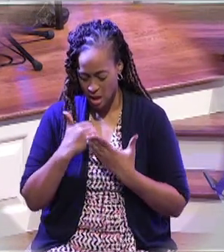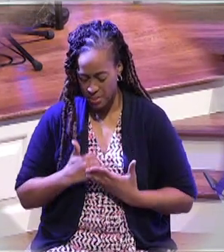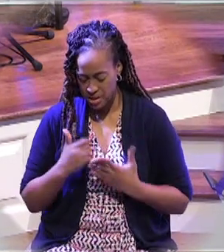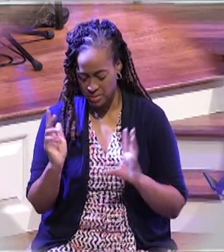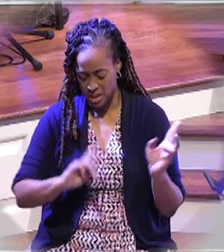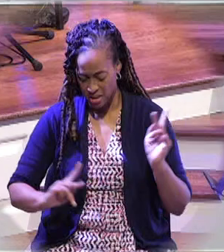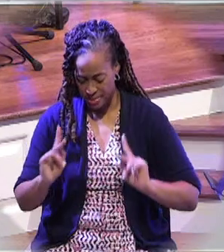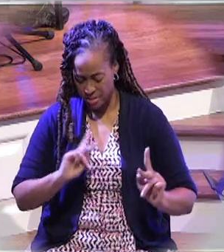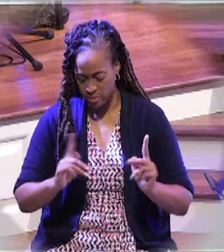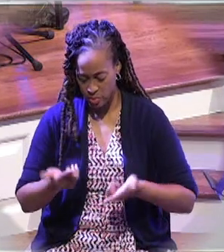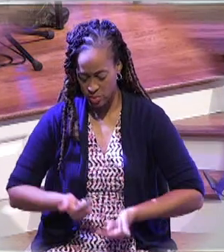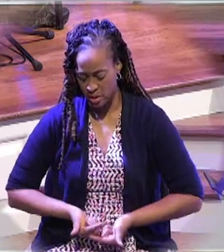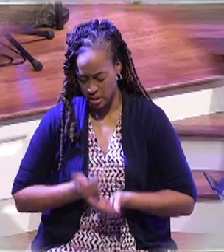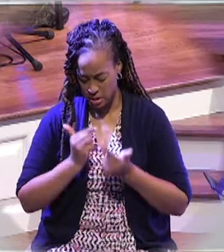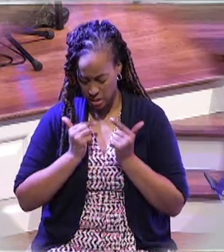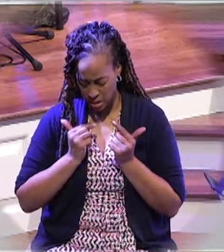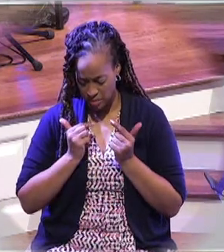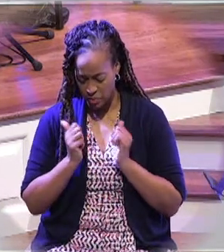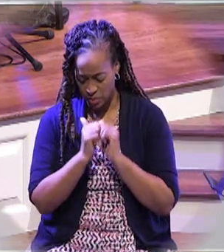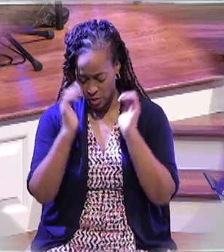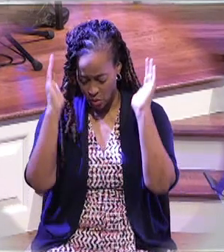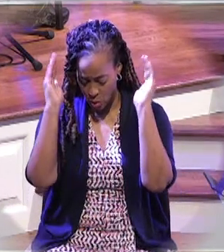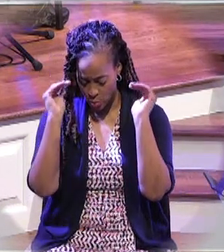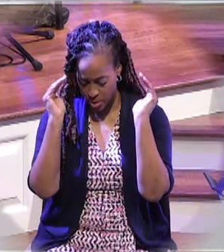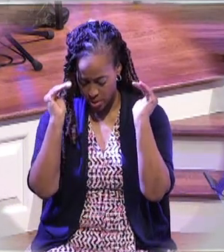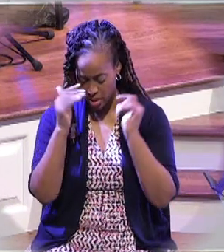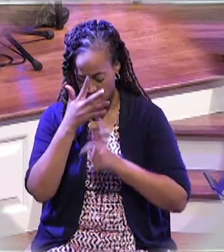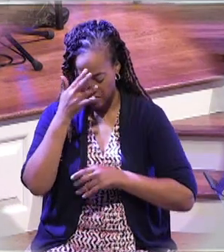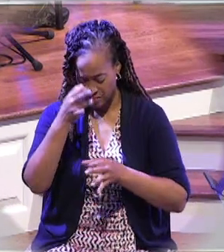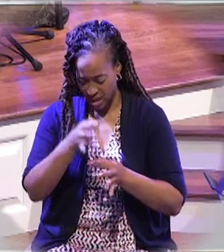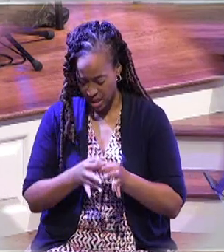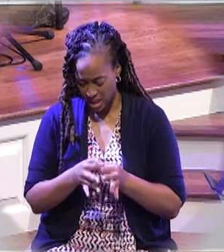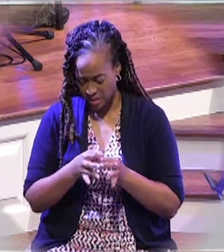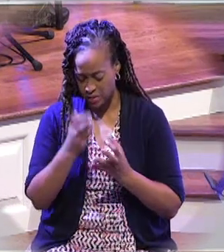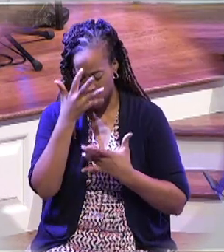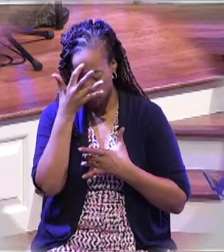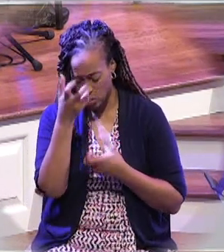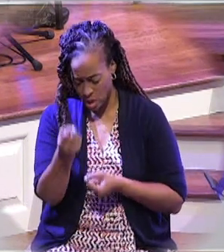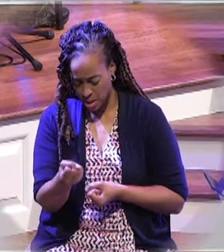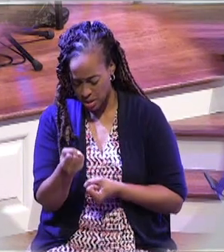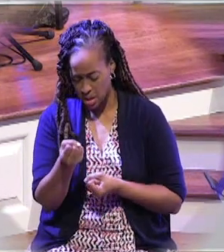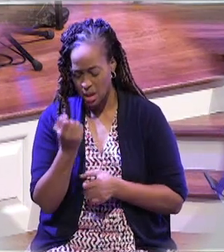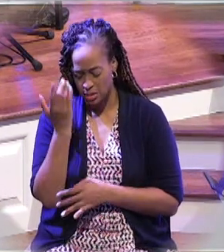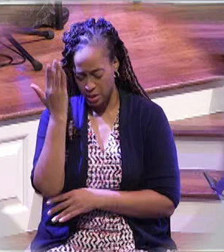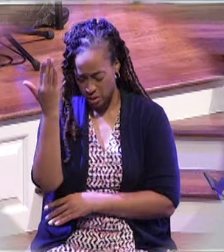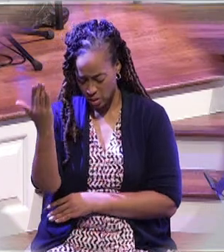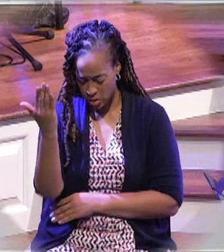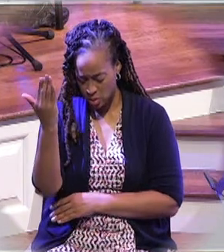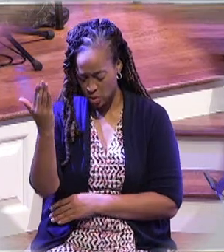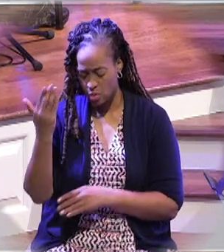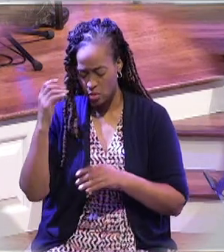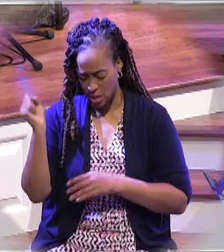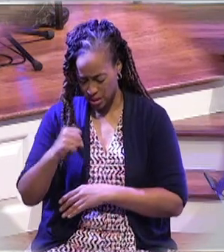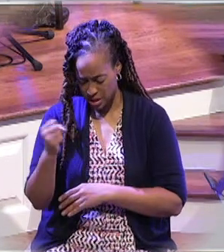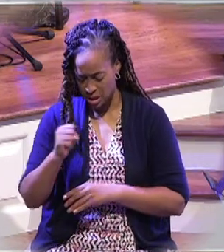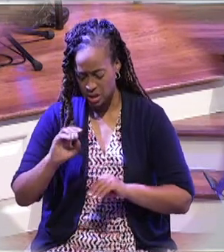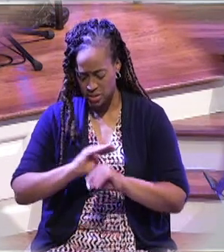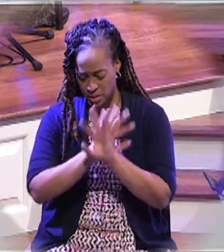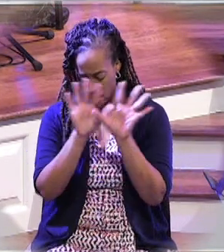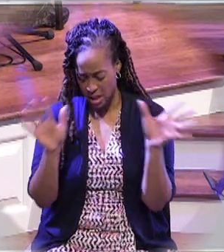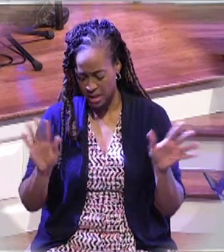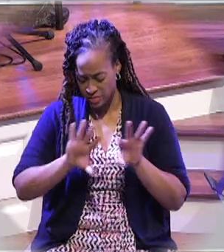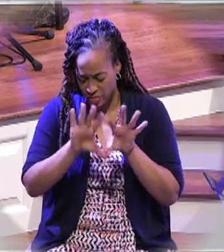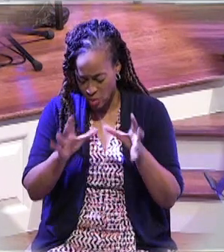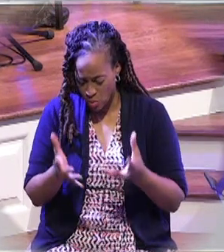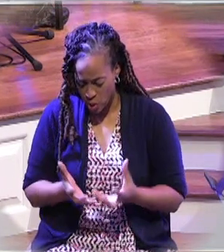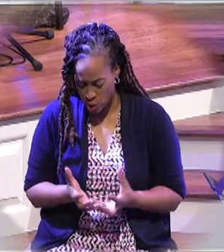people who live in hope and faith and trust that you are indeed the light of the world, that